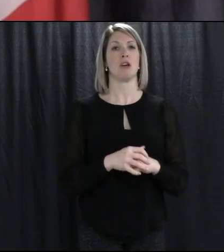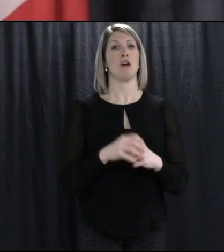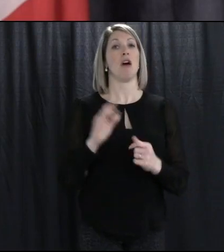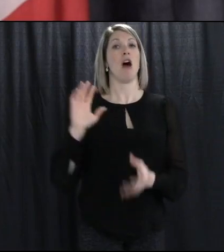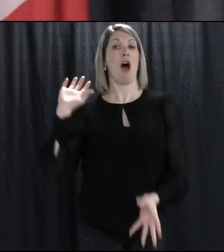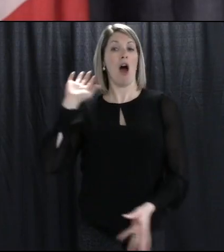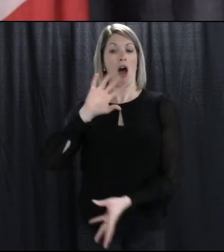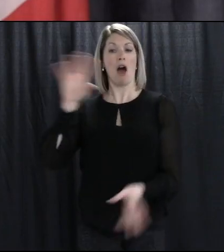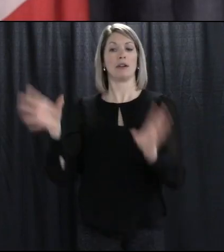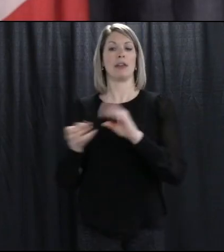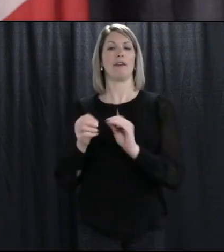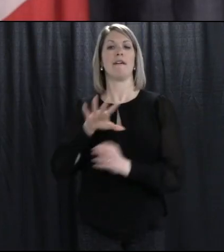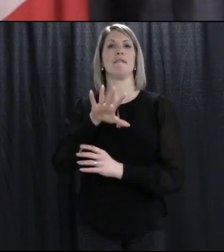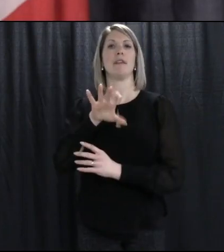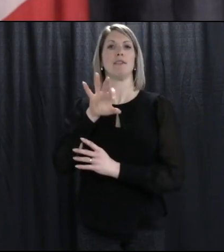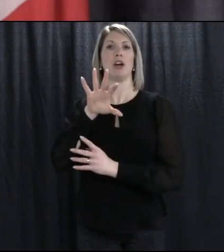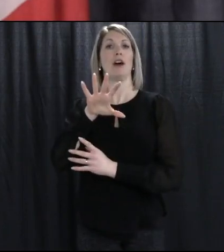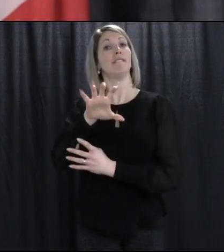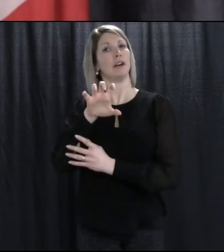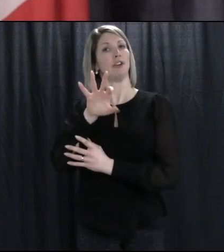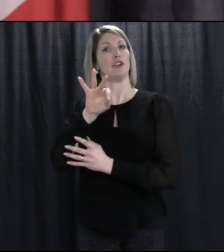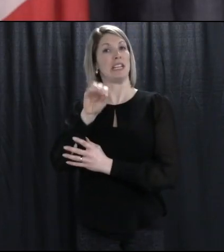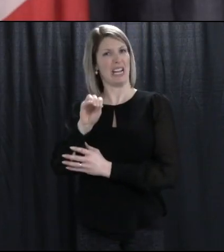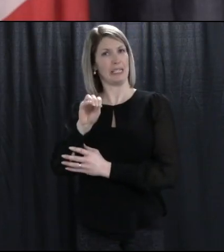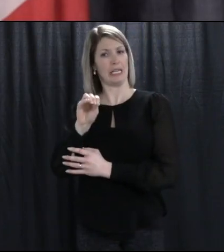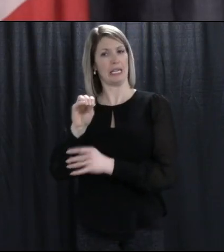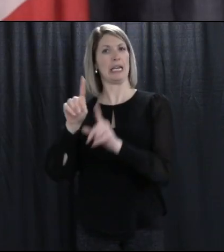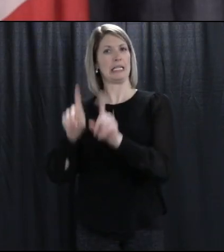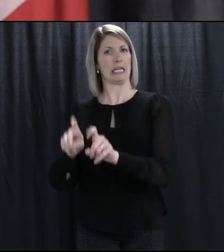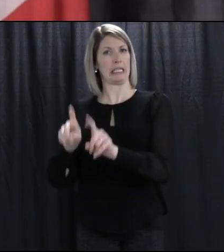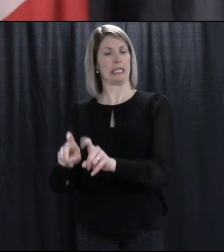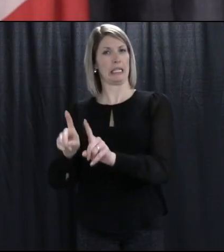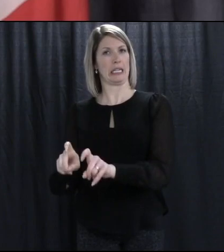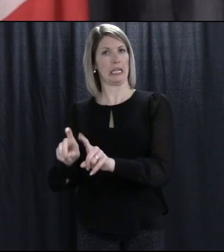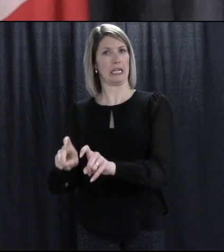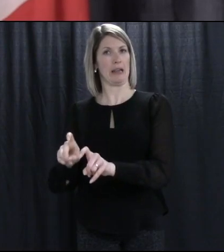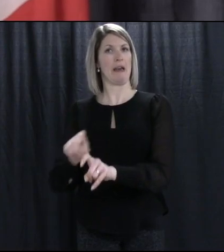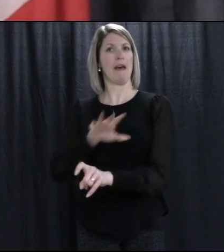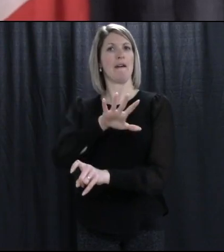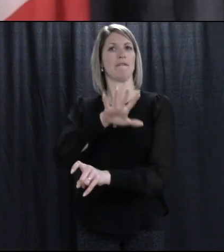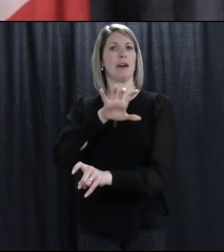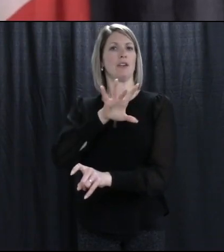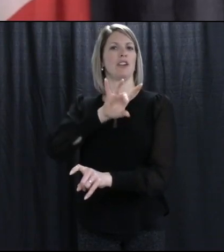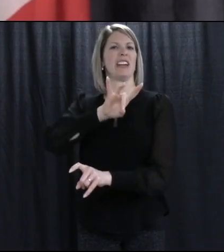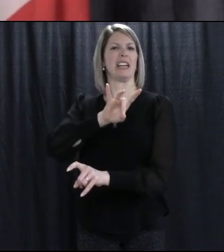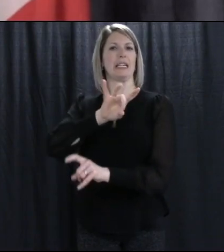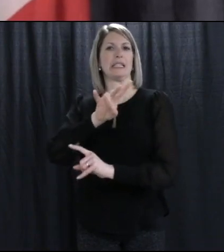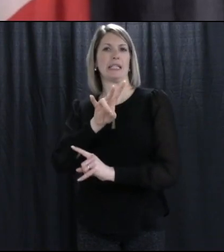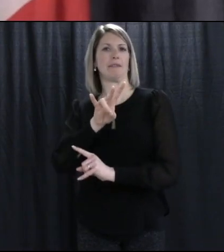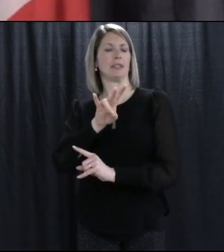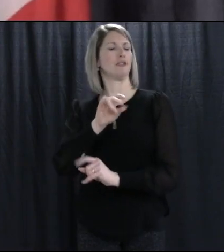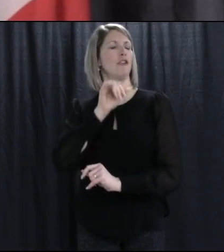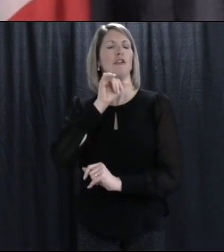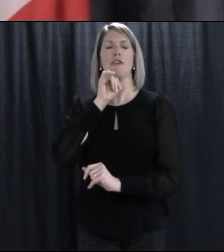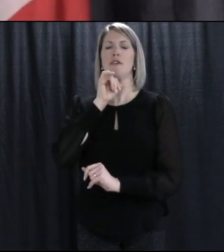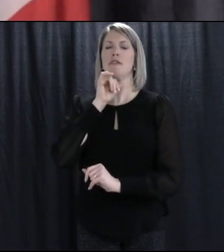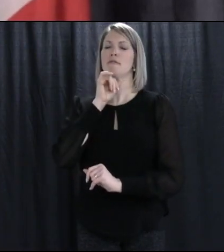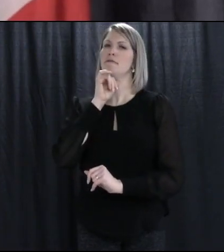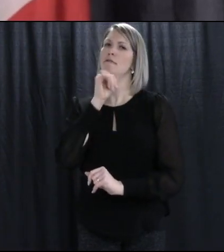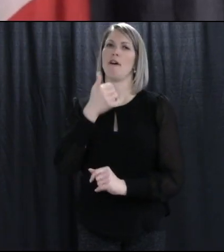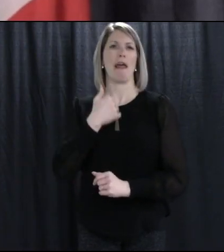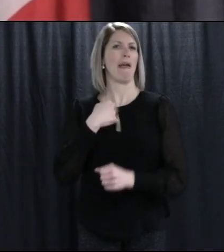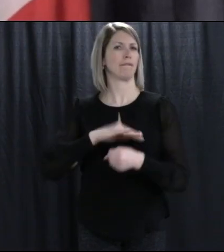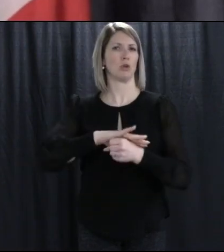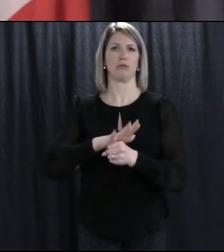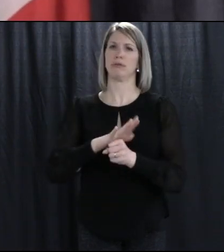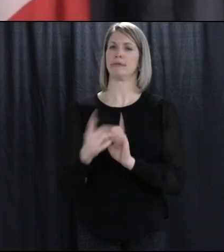date is 590. Of those who have been tested, 587 have been confirmed negative. And there are currently